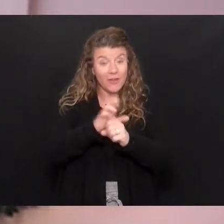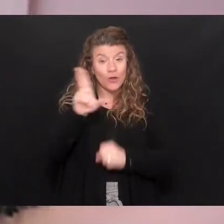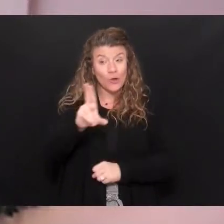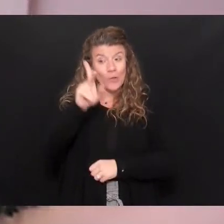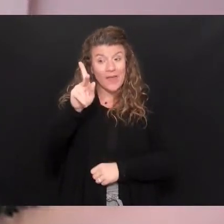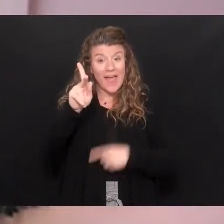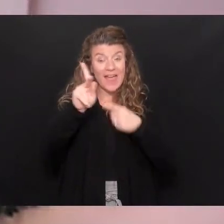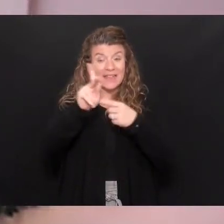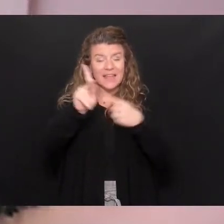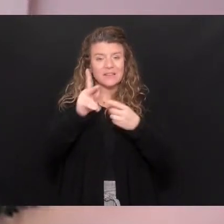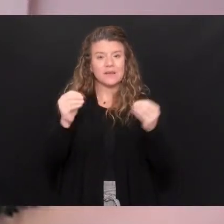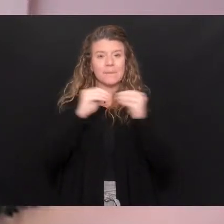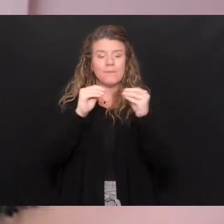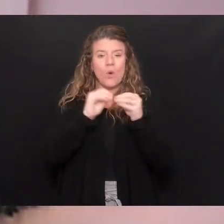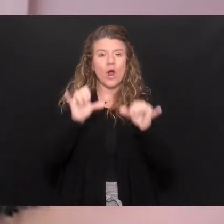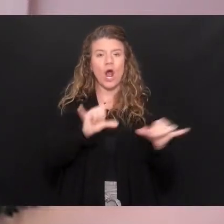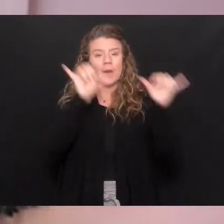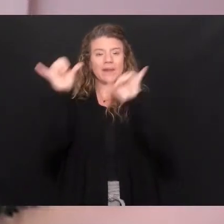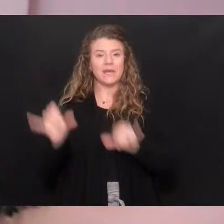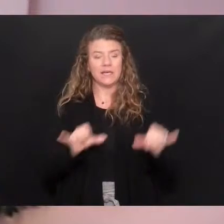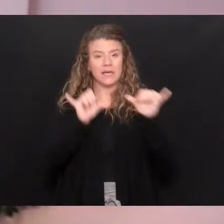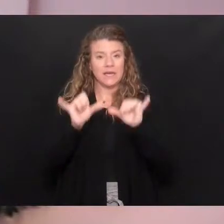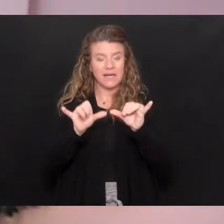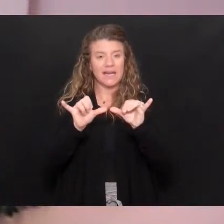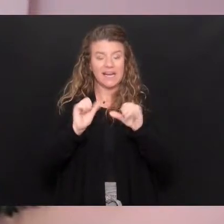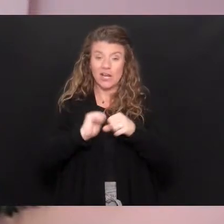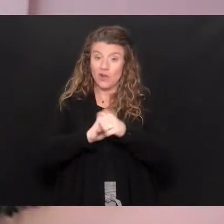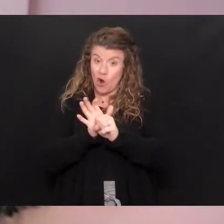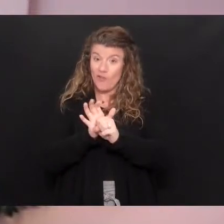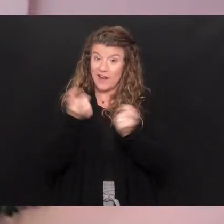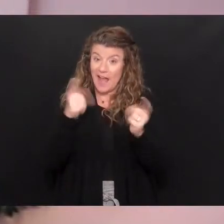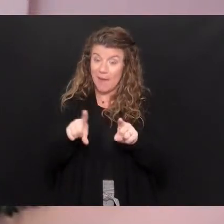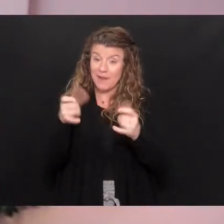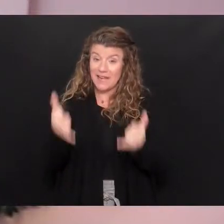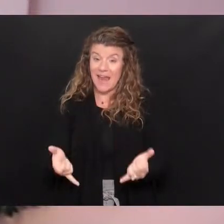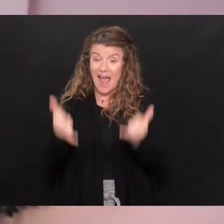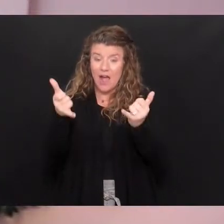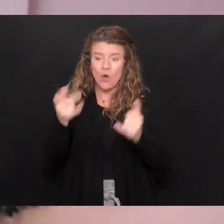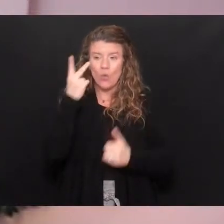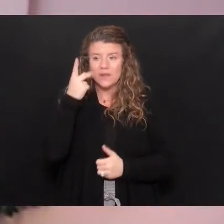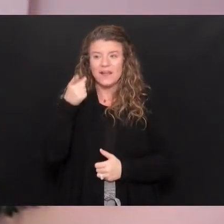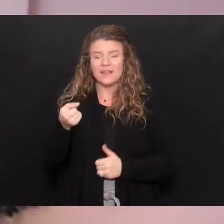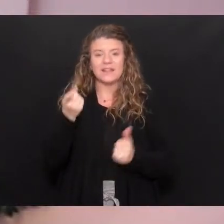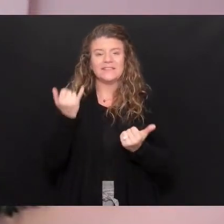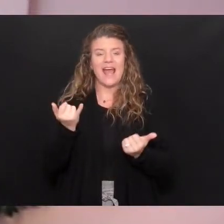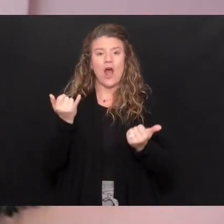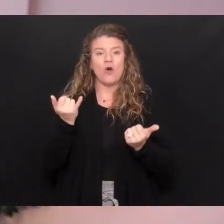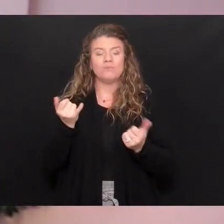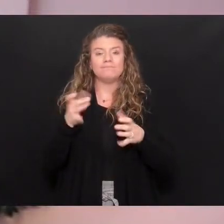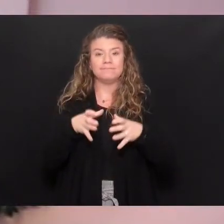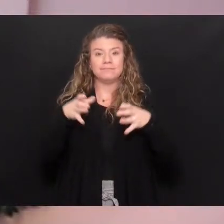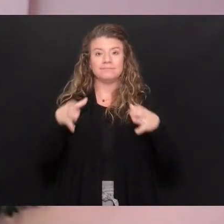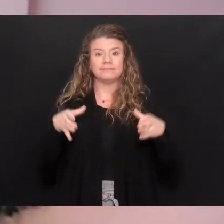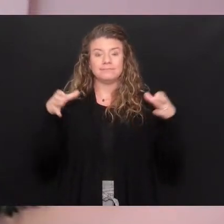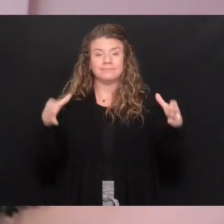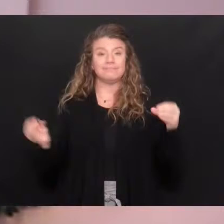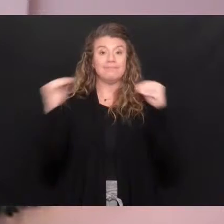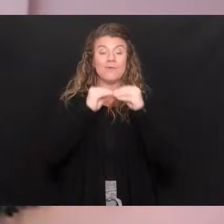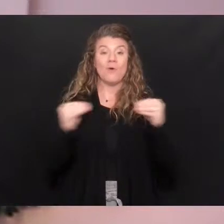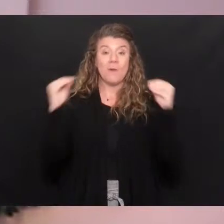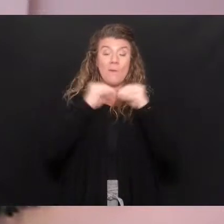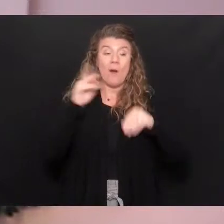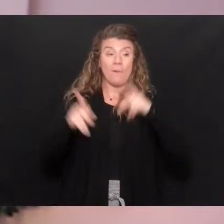most common form of COVID-19 in the US, and we see it starting to grow in West Virginia, we know that